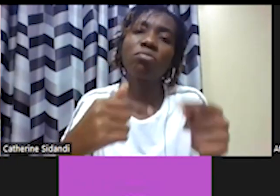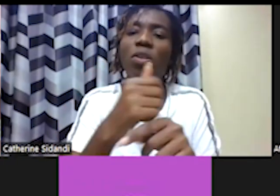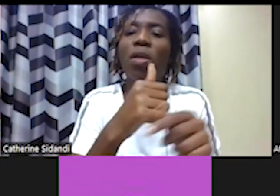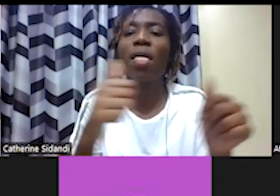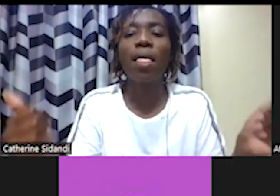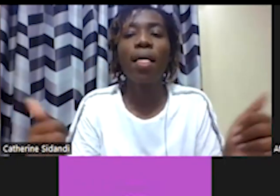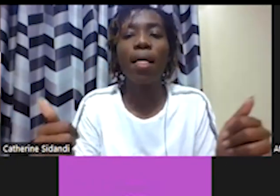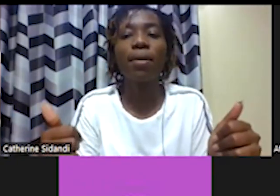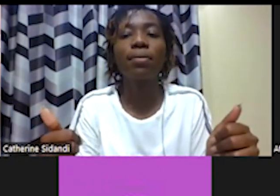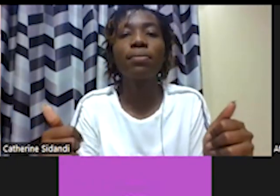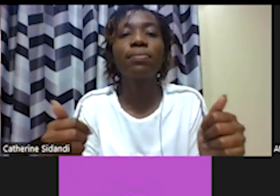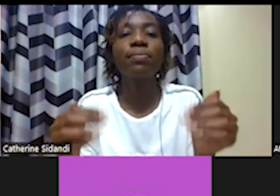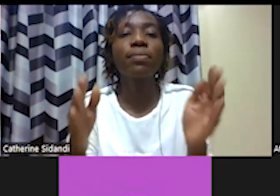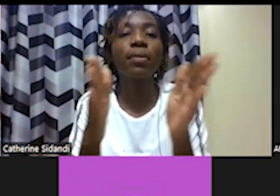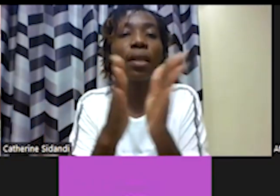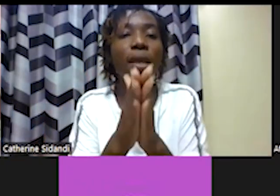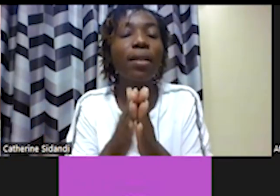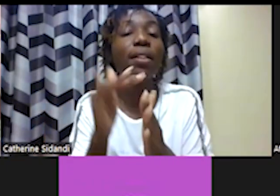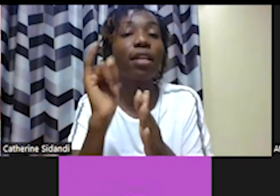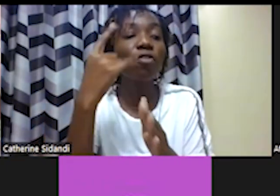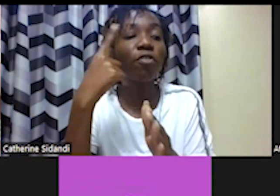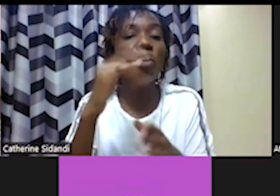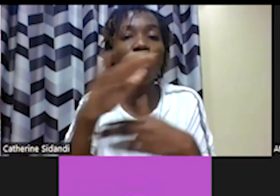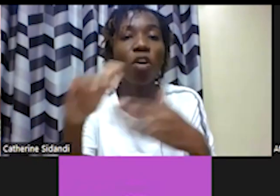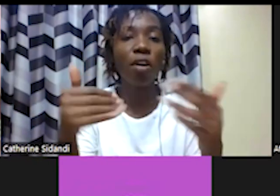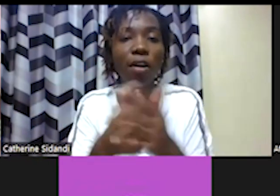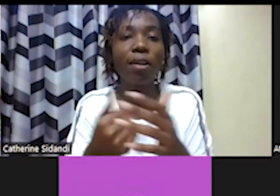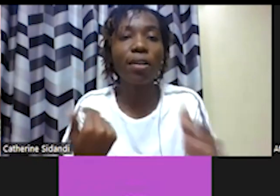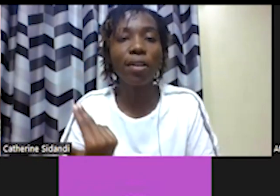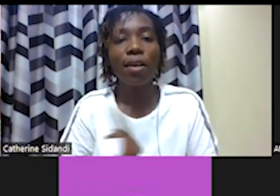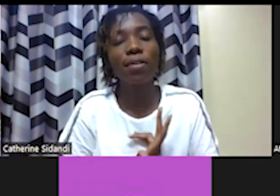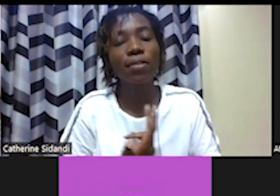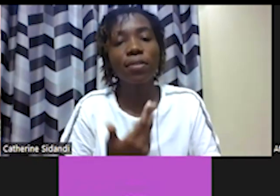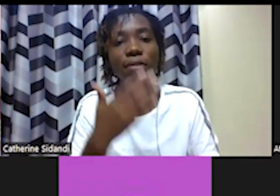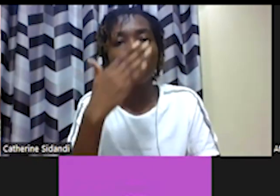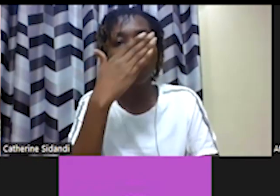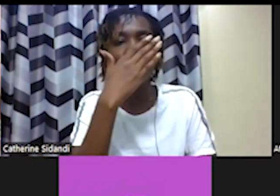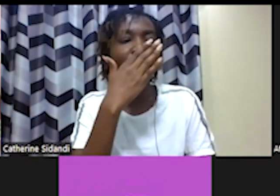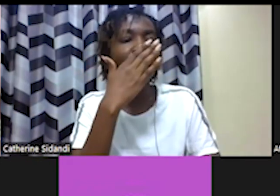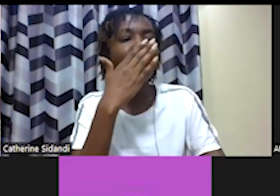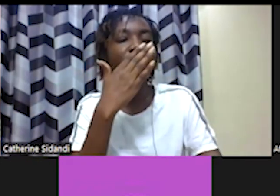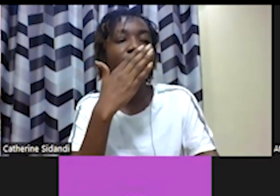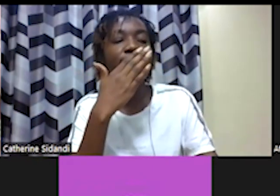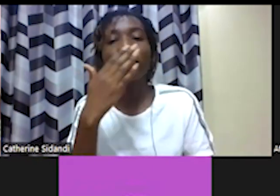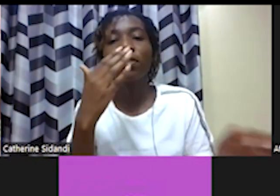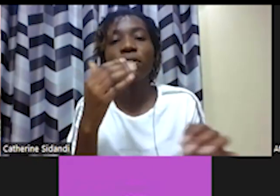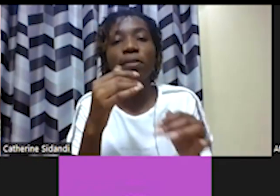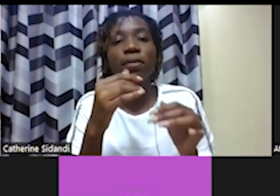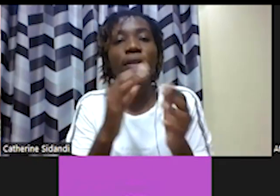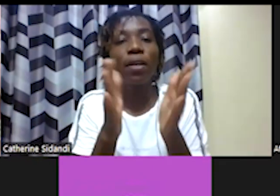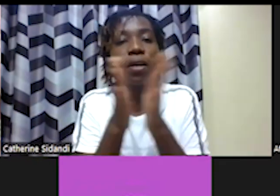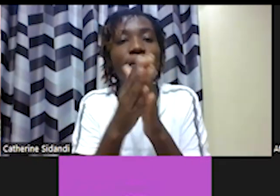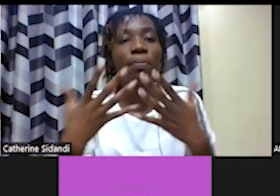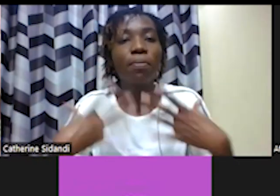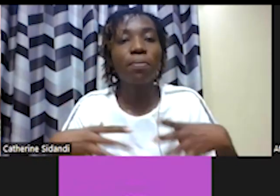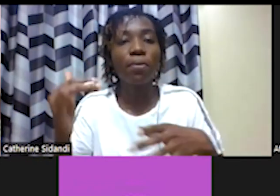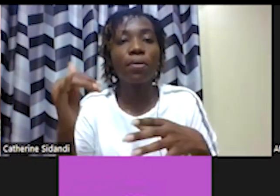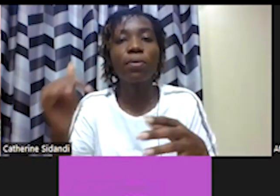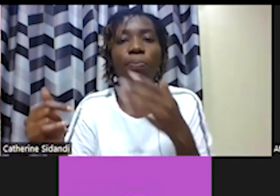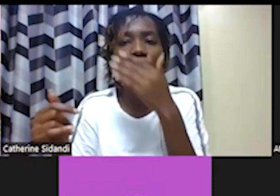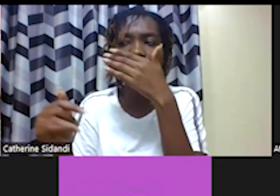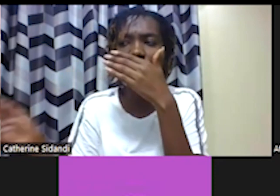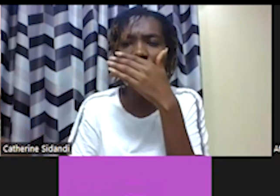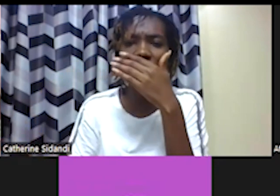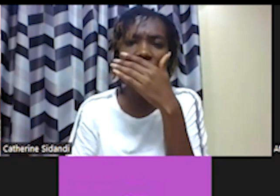now you have helped, it is for all of us and not him particularly. Because these are people I've come across in my life,